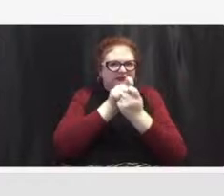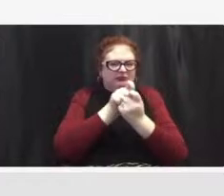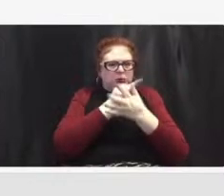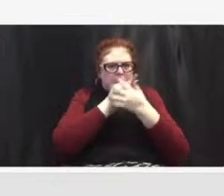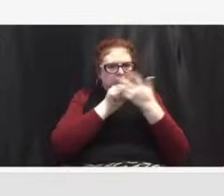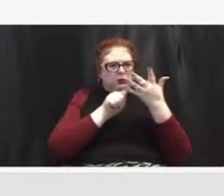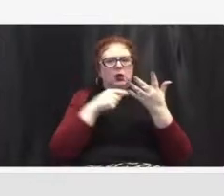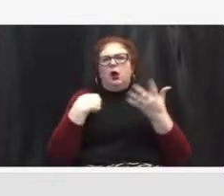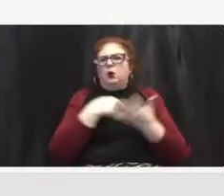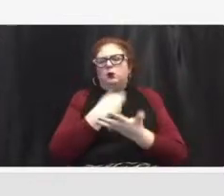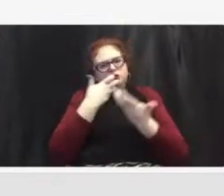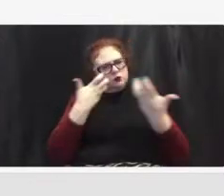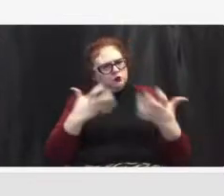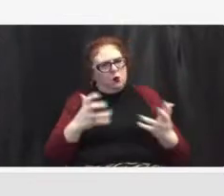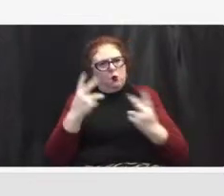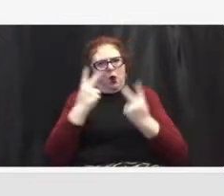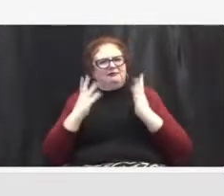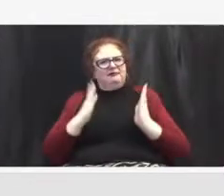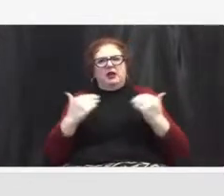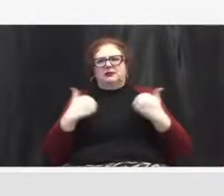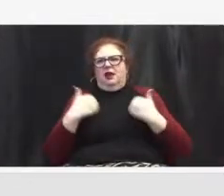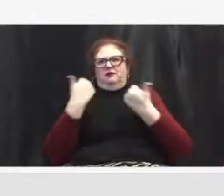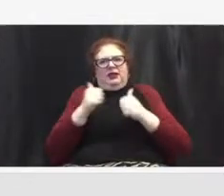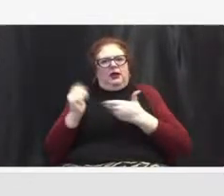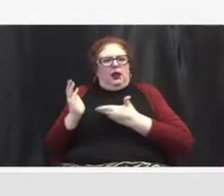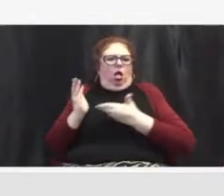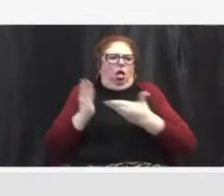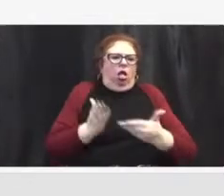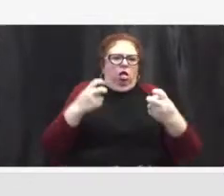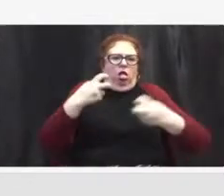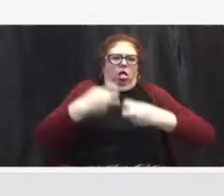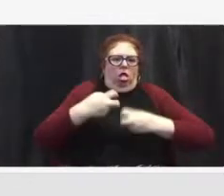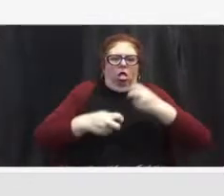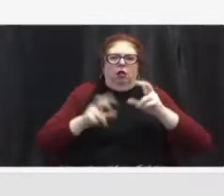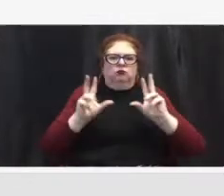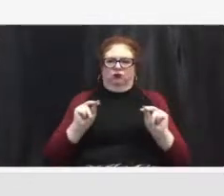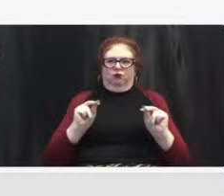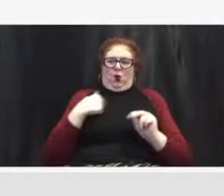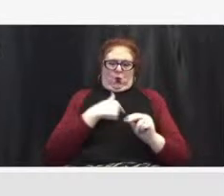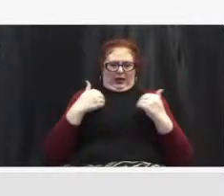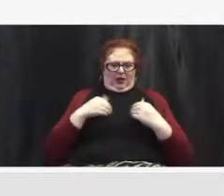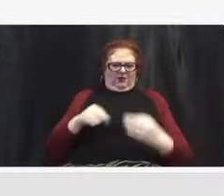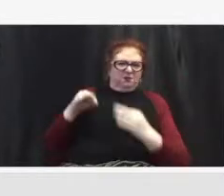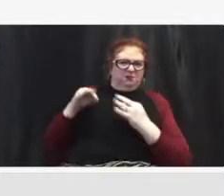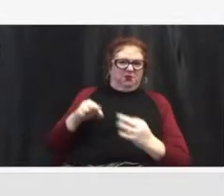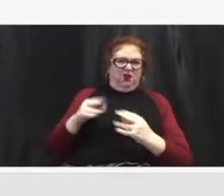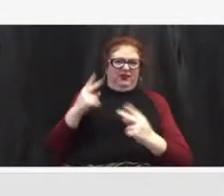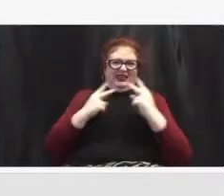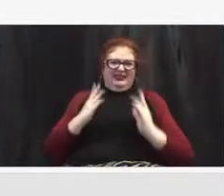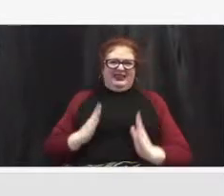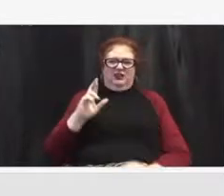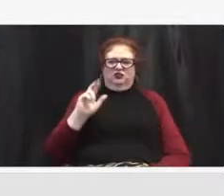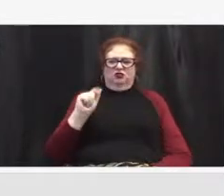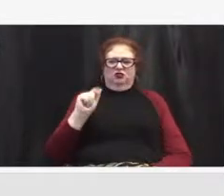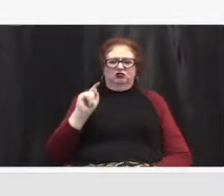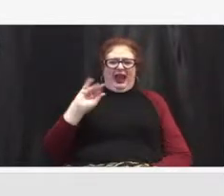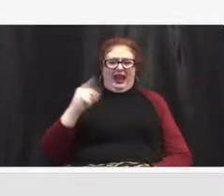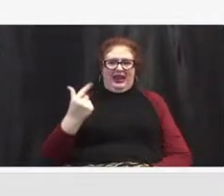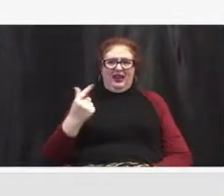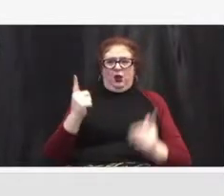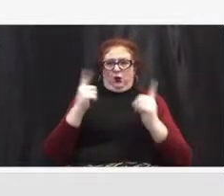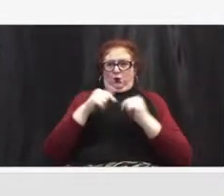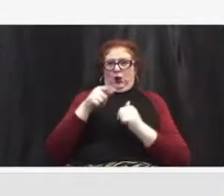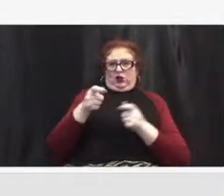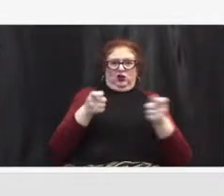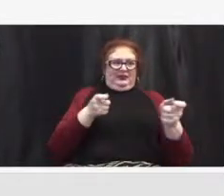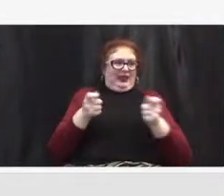got a perfect guest rating, which, if you deal with the general public, that's a really tough thing